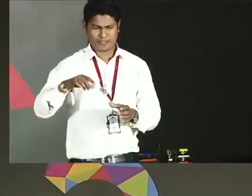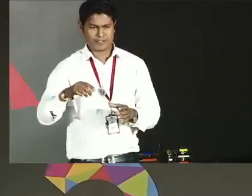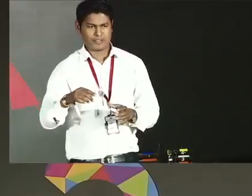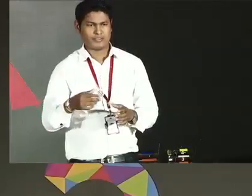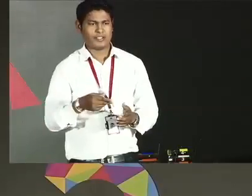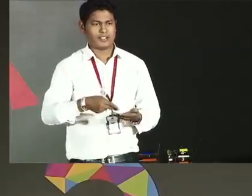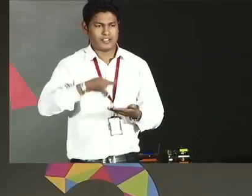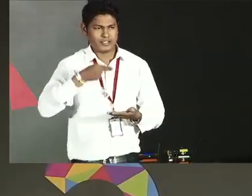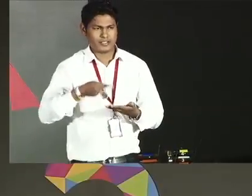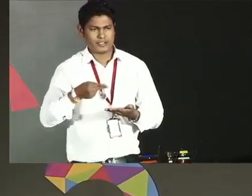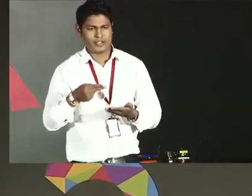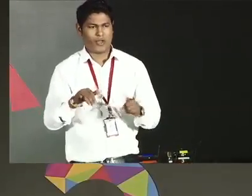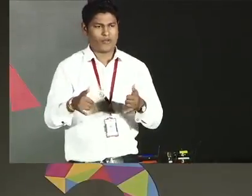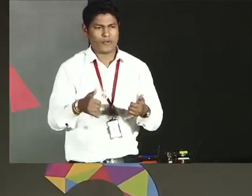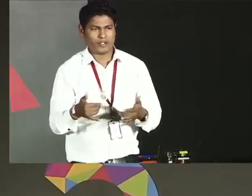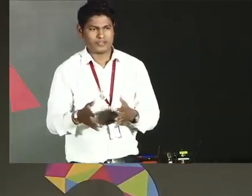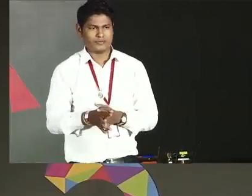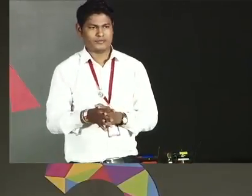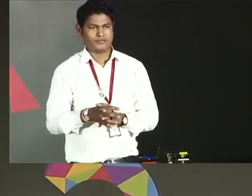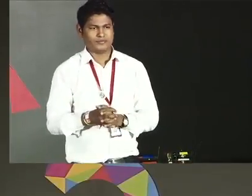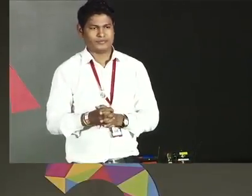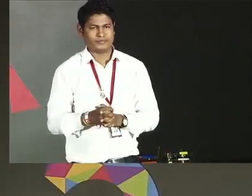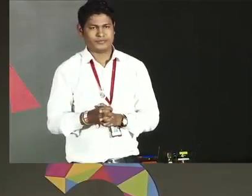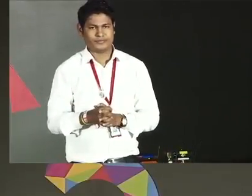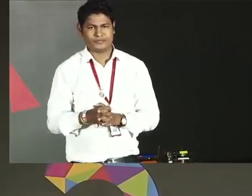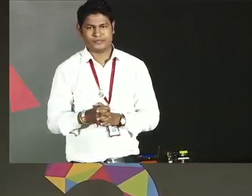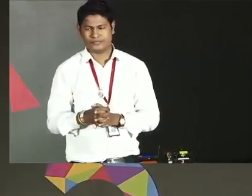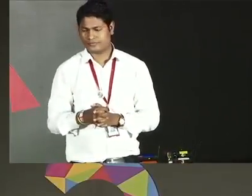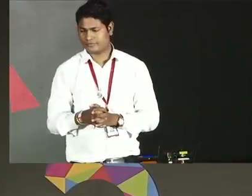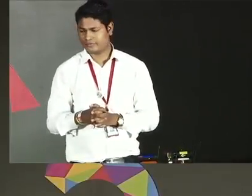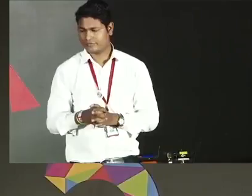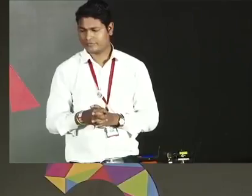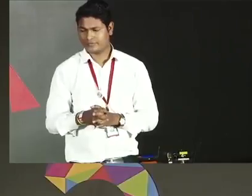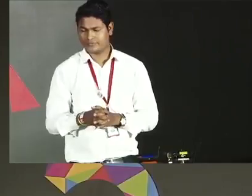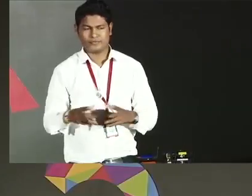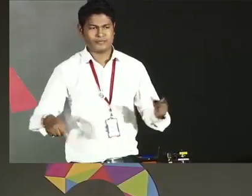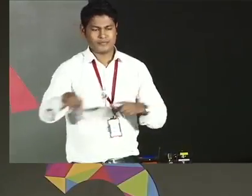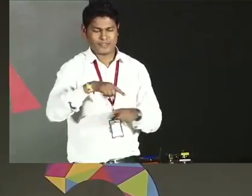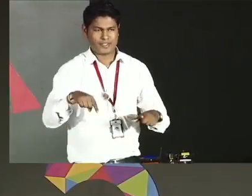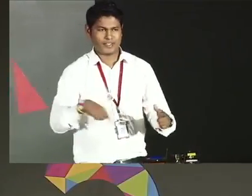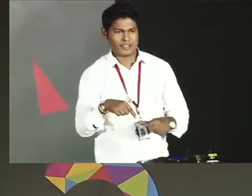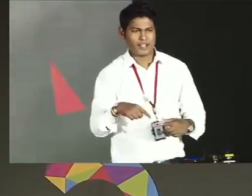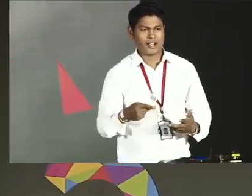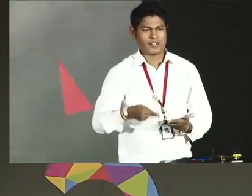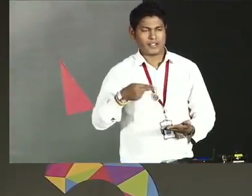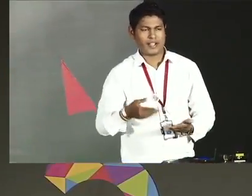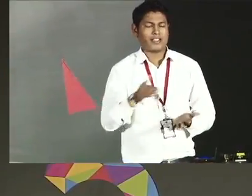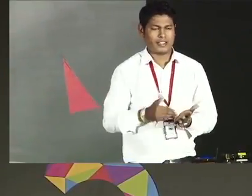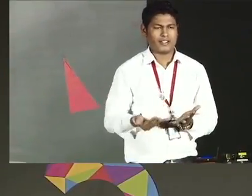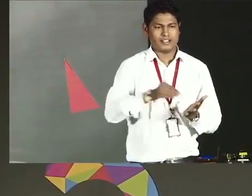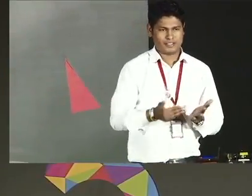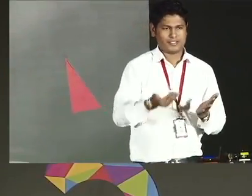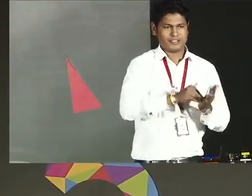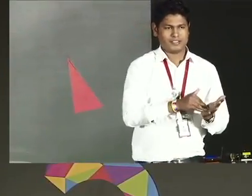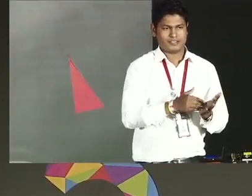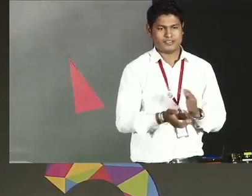This is her favorite toy, but Charlie doesn't play with her tea set like her older sister. She doesn't pretend to pour the tea.